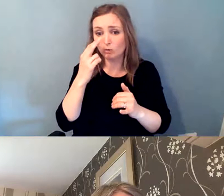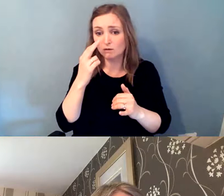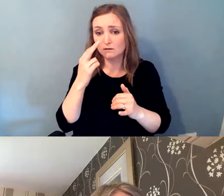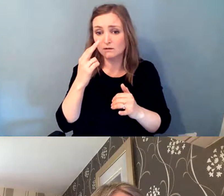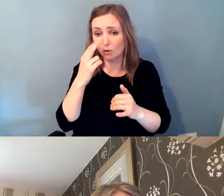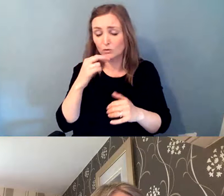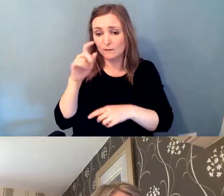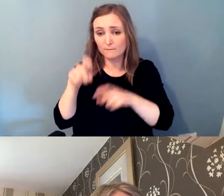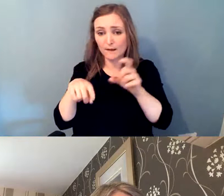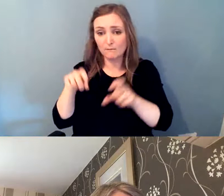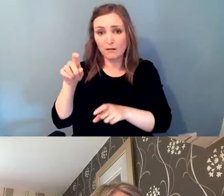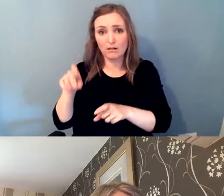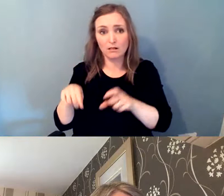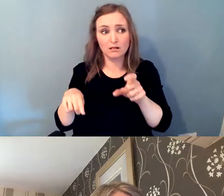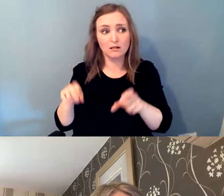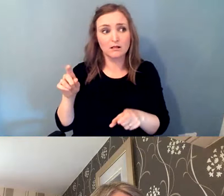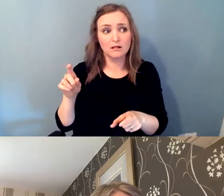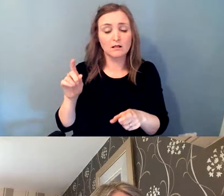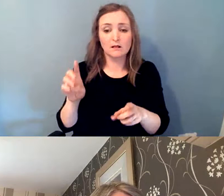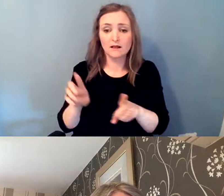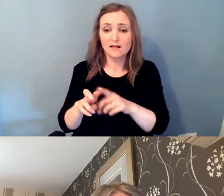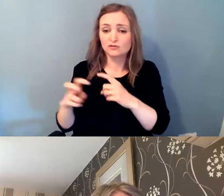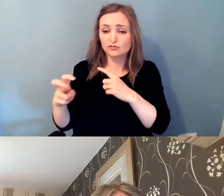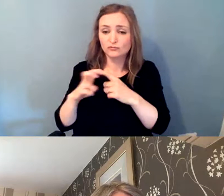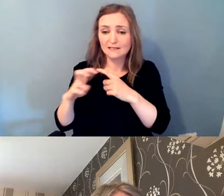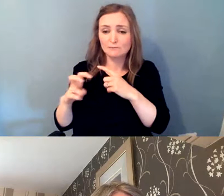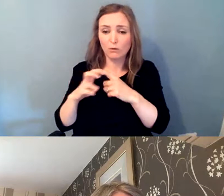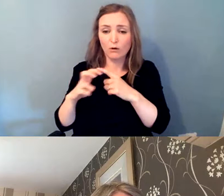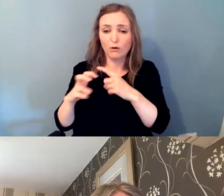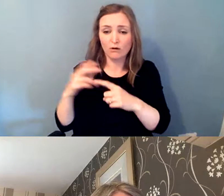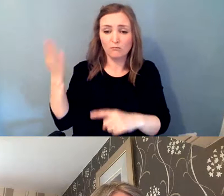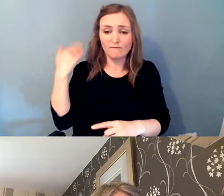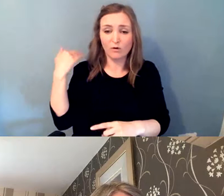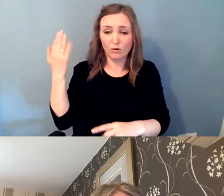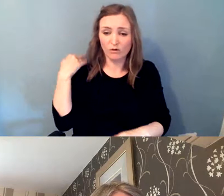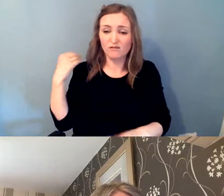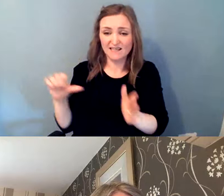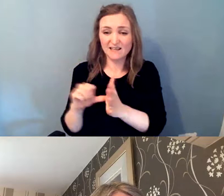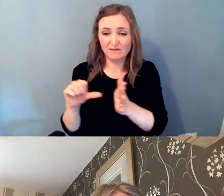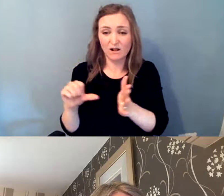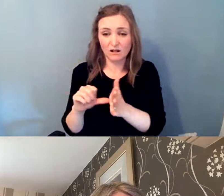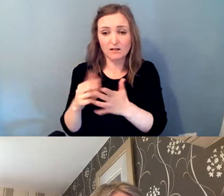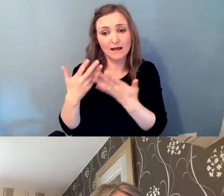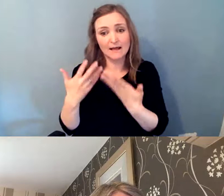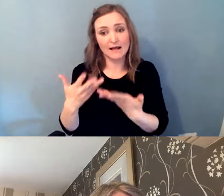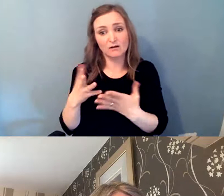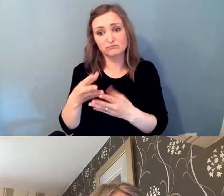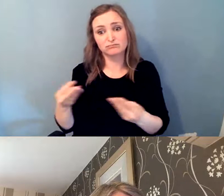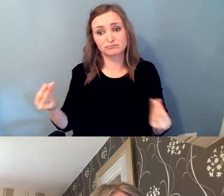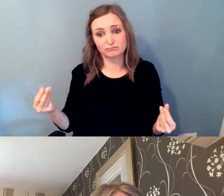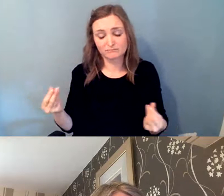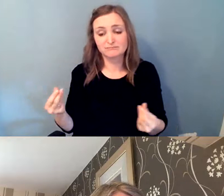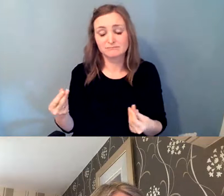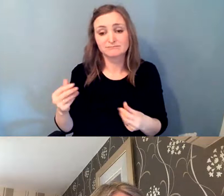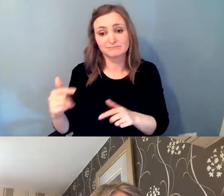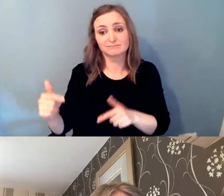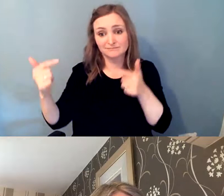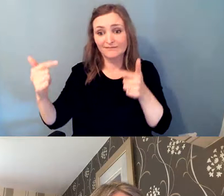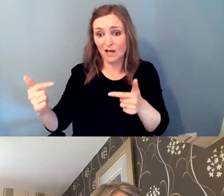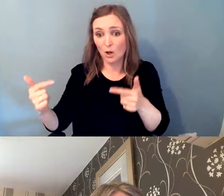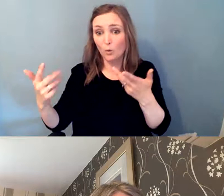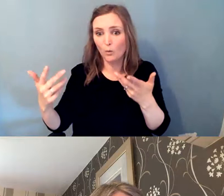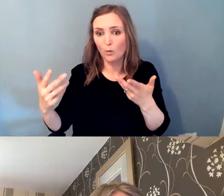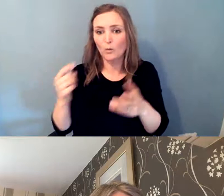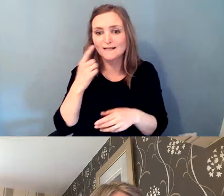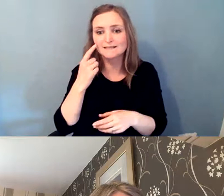the barriers to transport and things to get to where they needed to go before. But the other side of the coin with that is